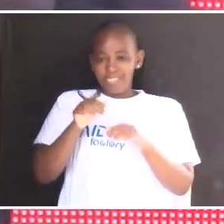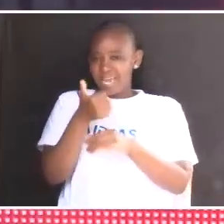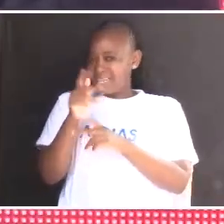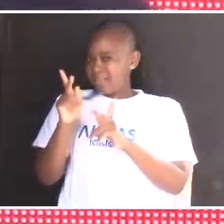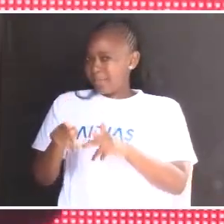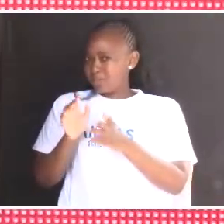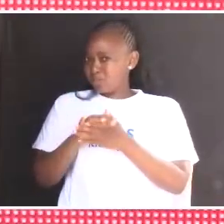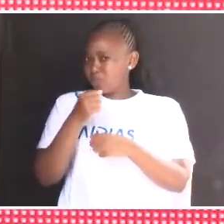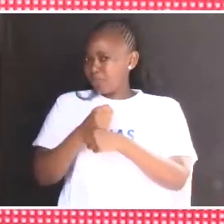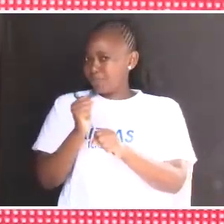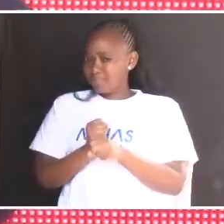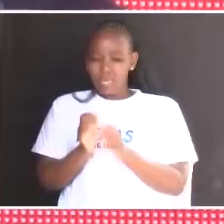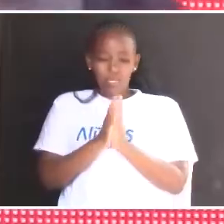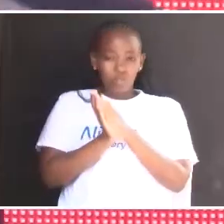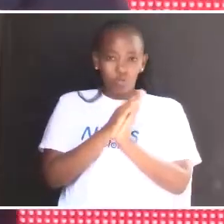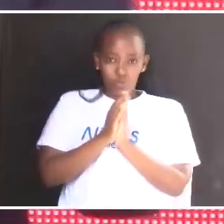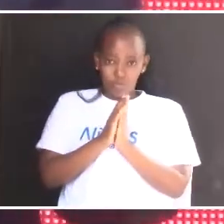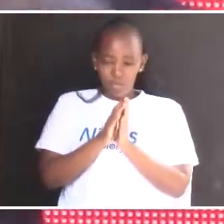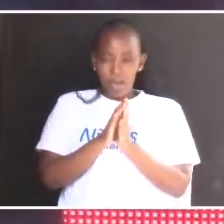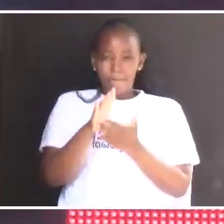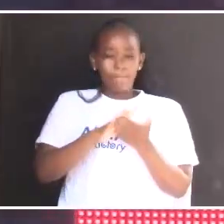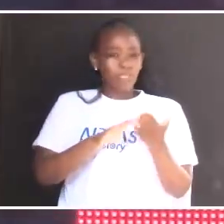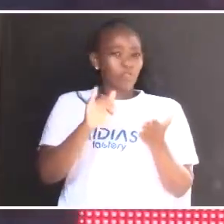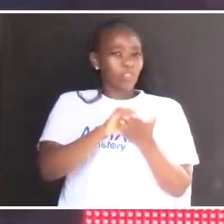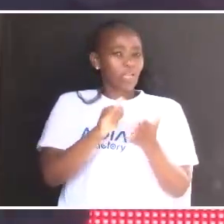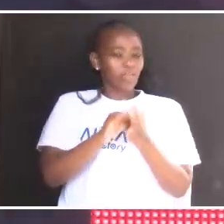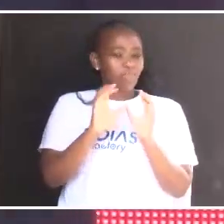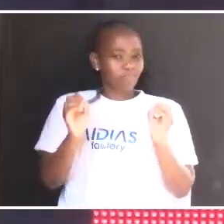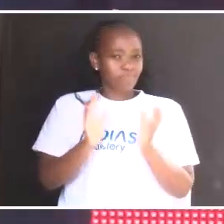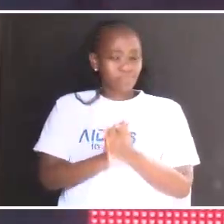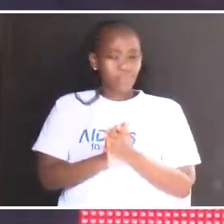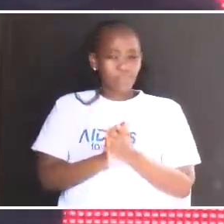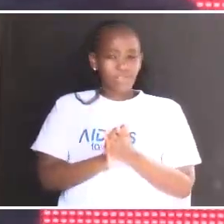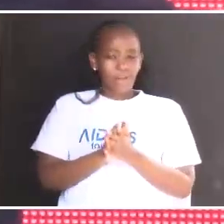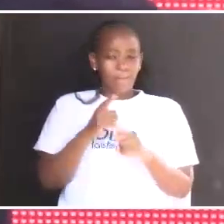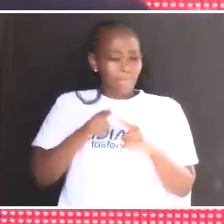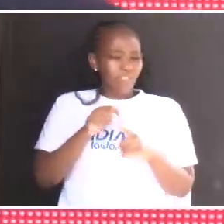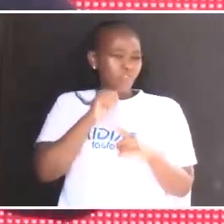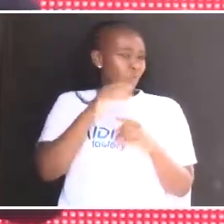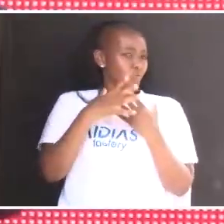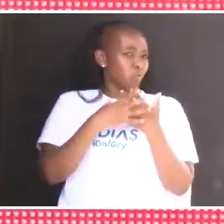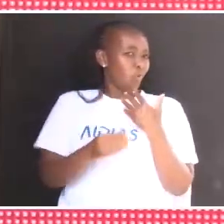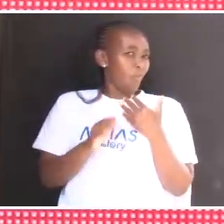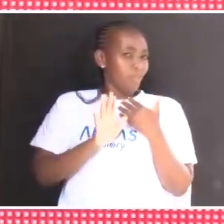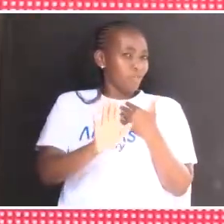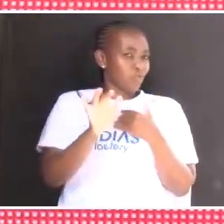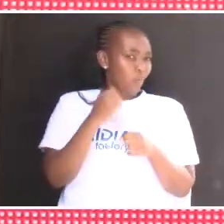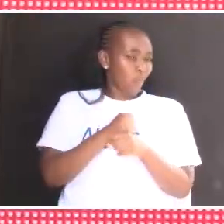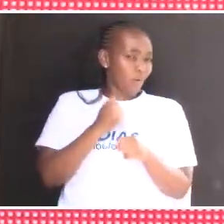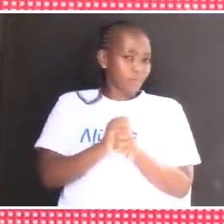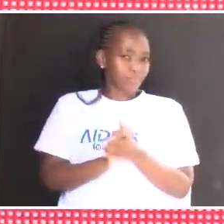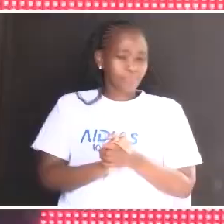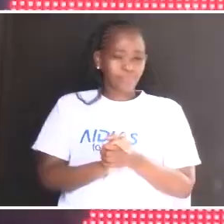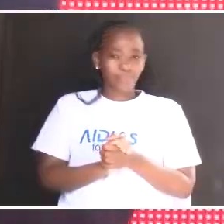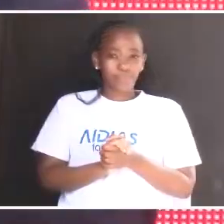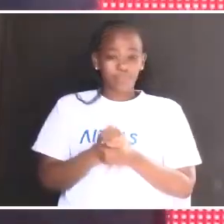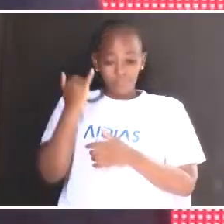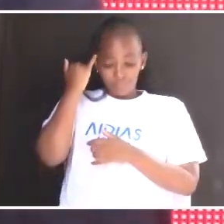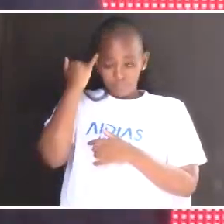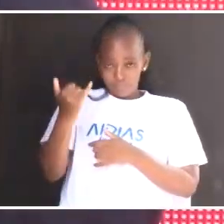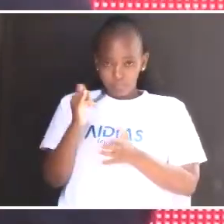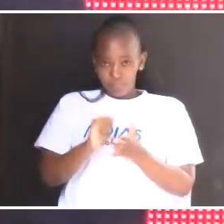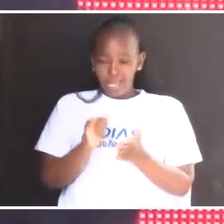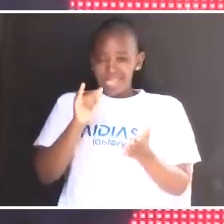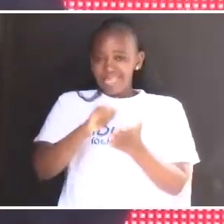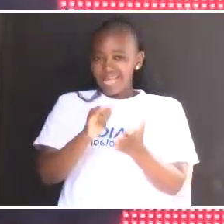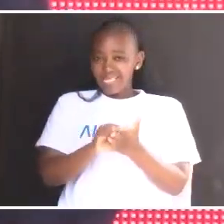from creating a storyline based on the same, as long as you copy your work. So it is the idea